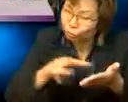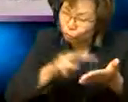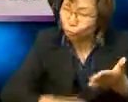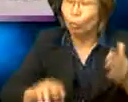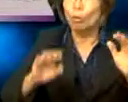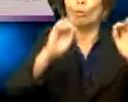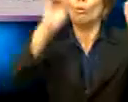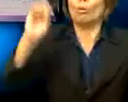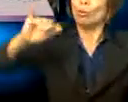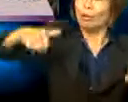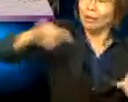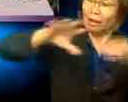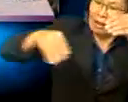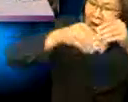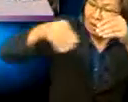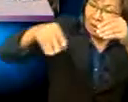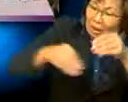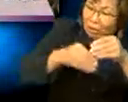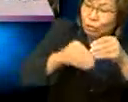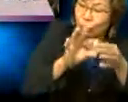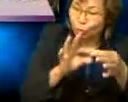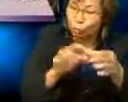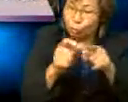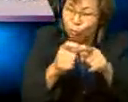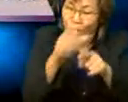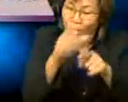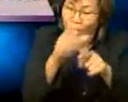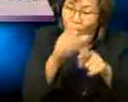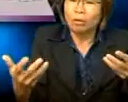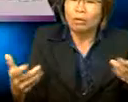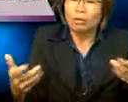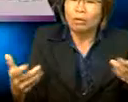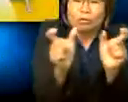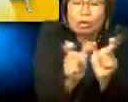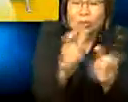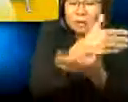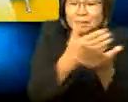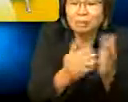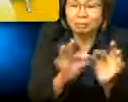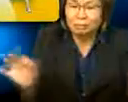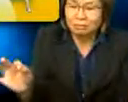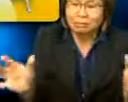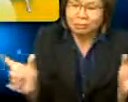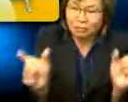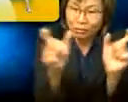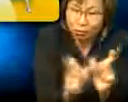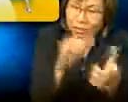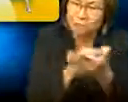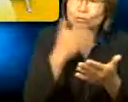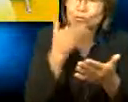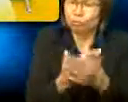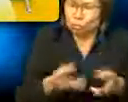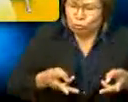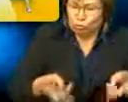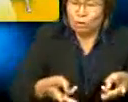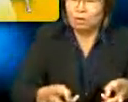I'll add more words or perhaps combine some sentences. That's a good way. Why don't you try